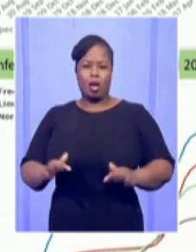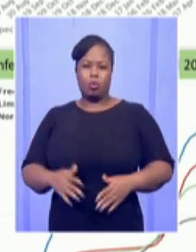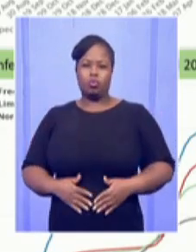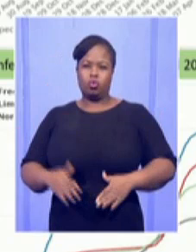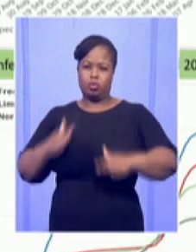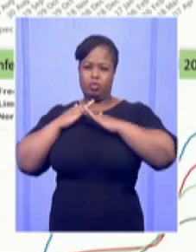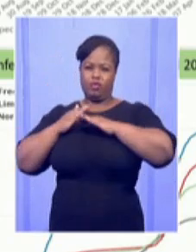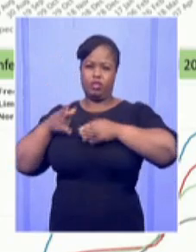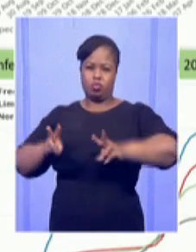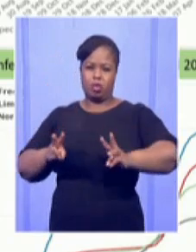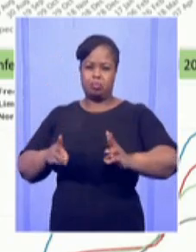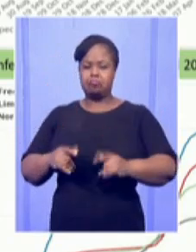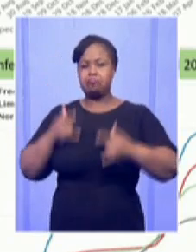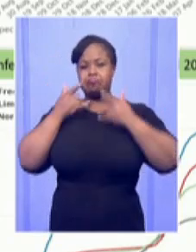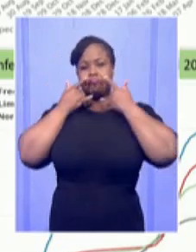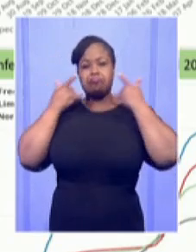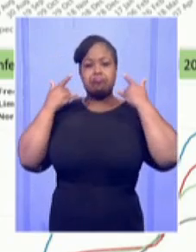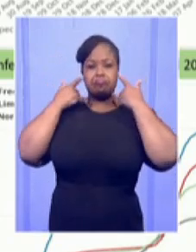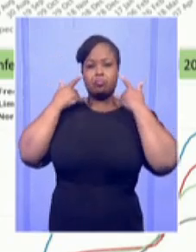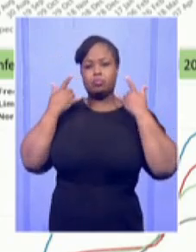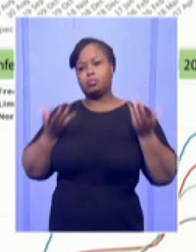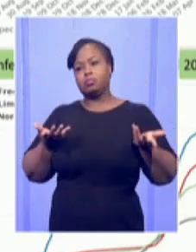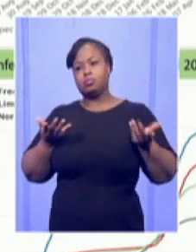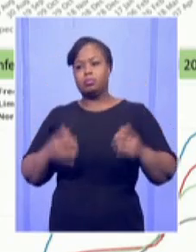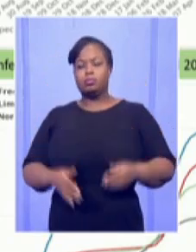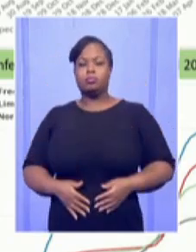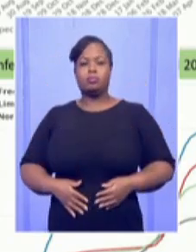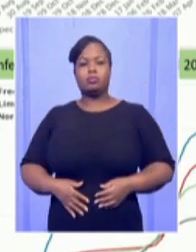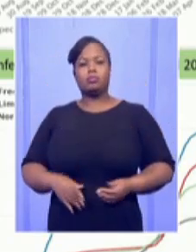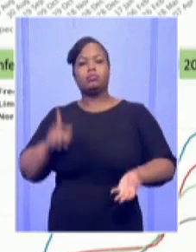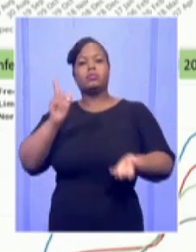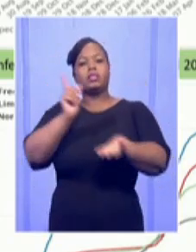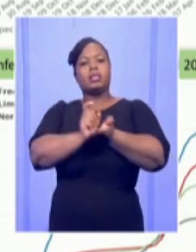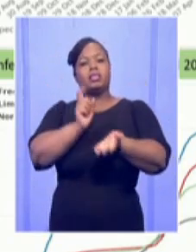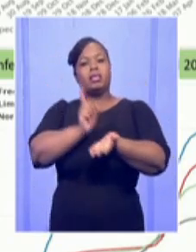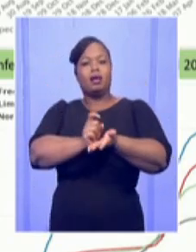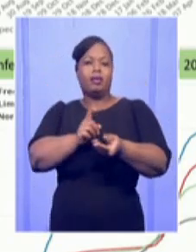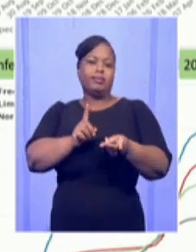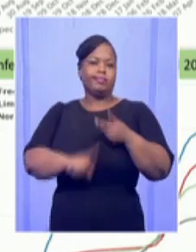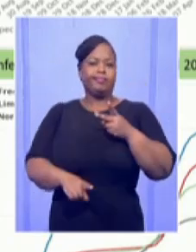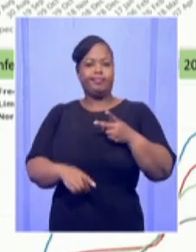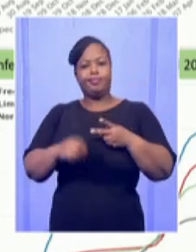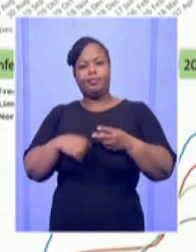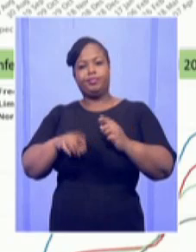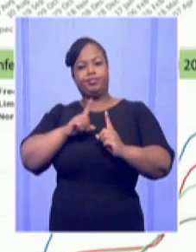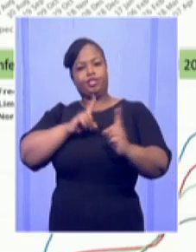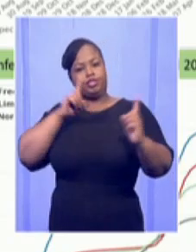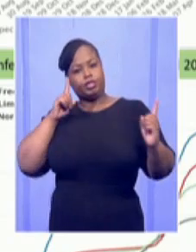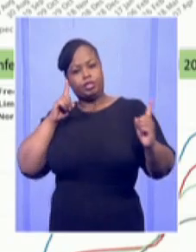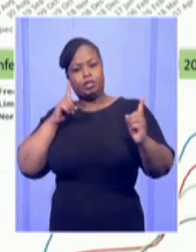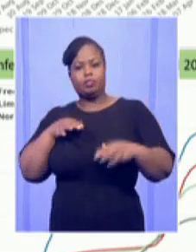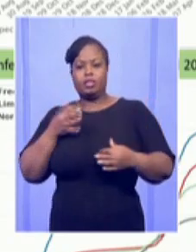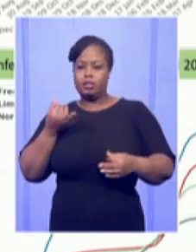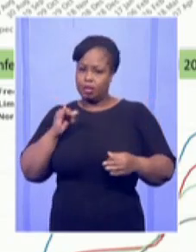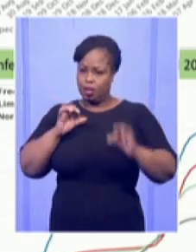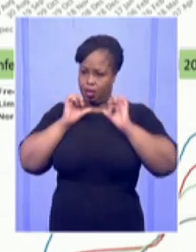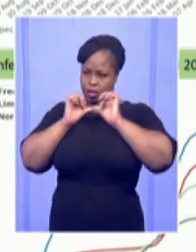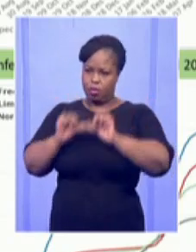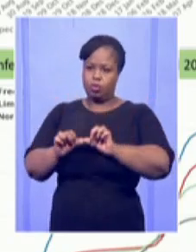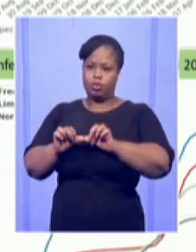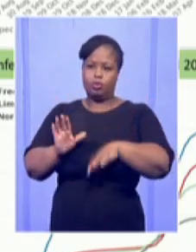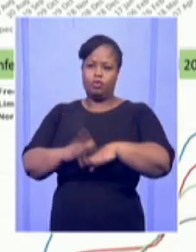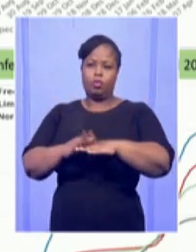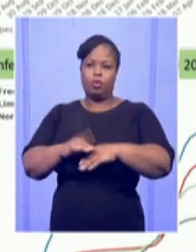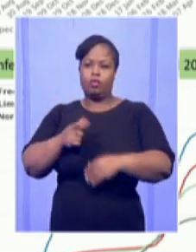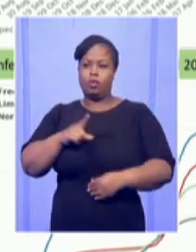measures, such as wearing masks and use of sanitizers and all those social distancing, they continued for quite a while.